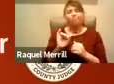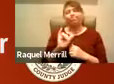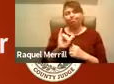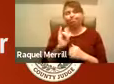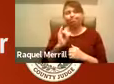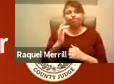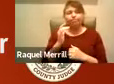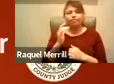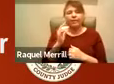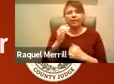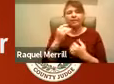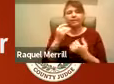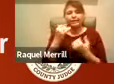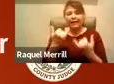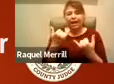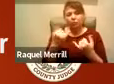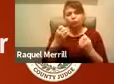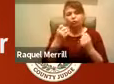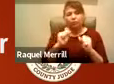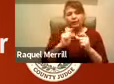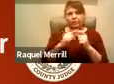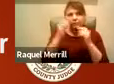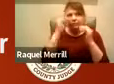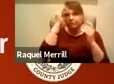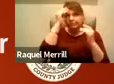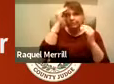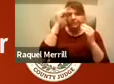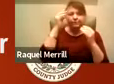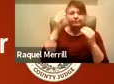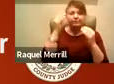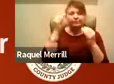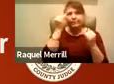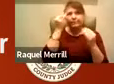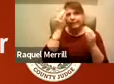out, we're trying to come up with